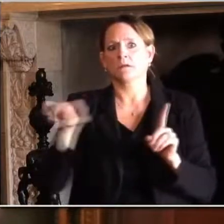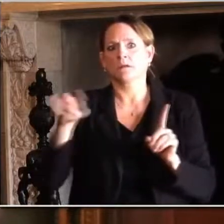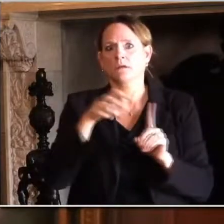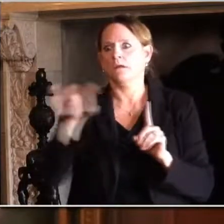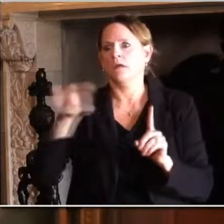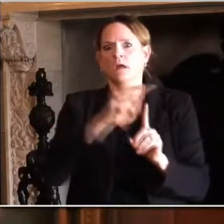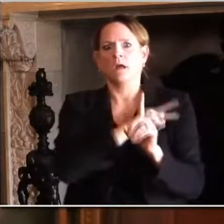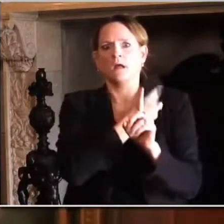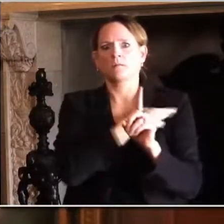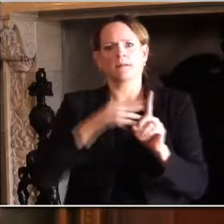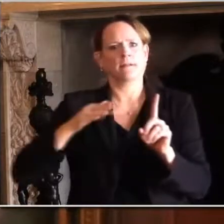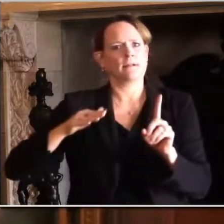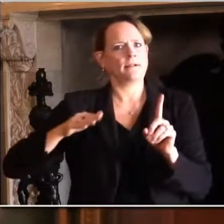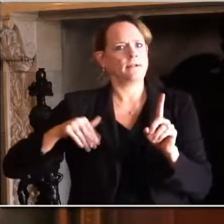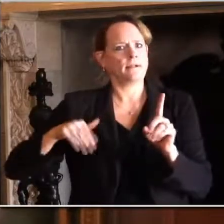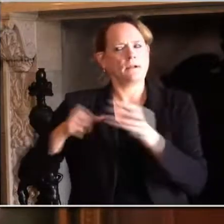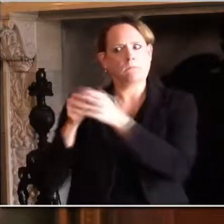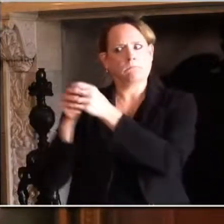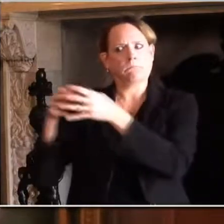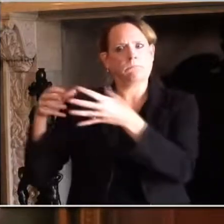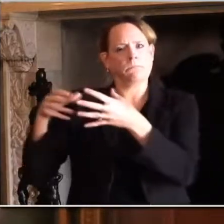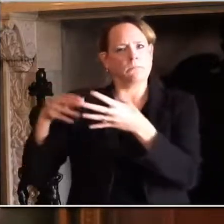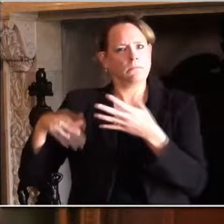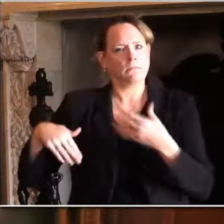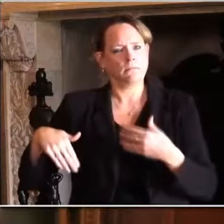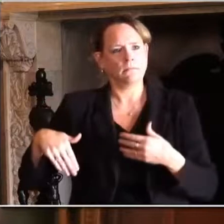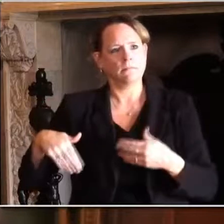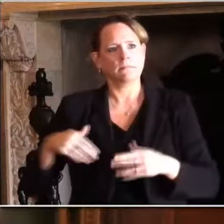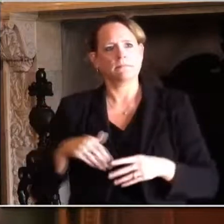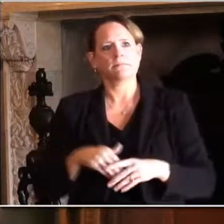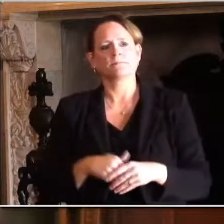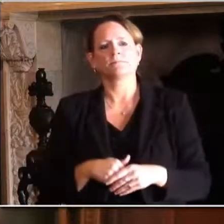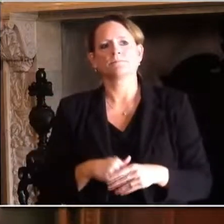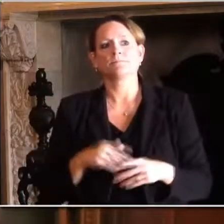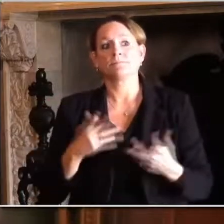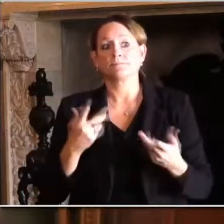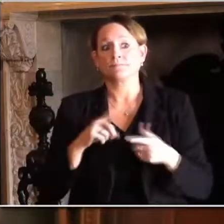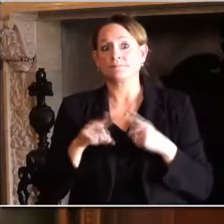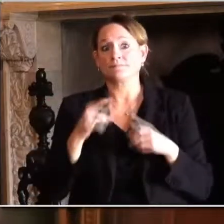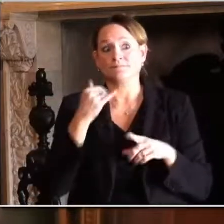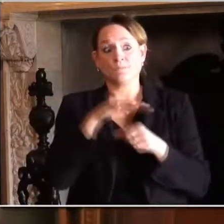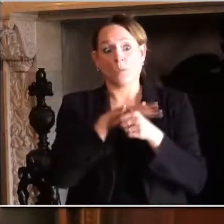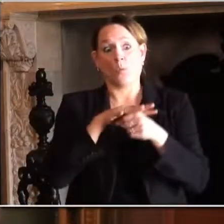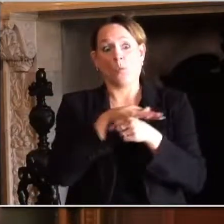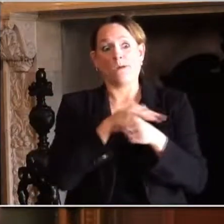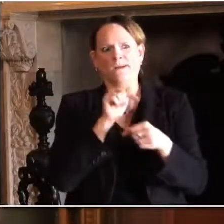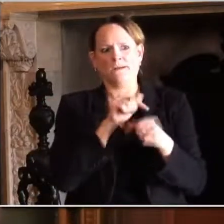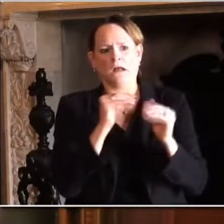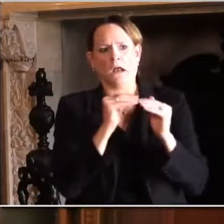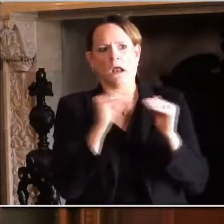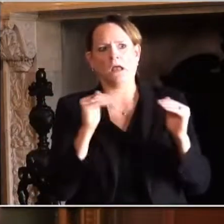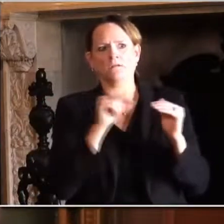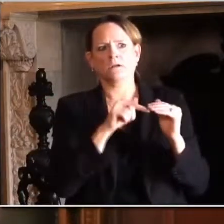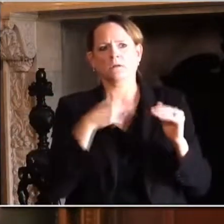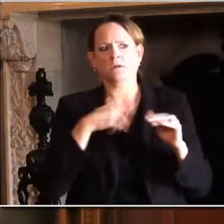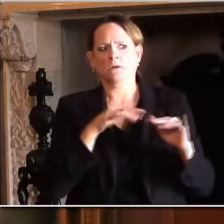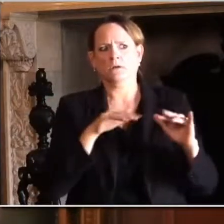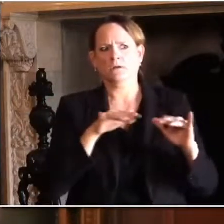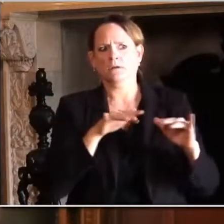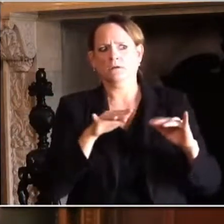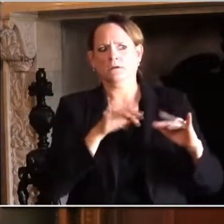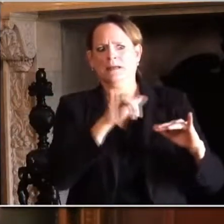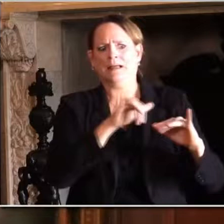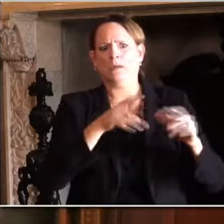local level is becoming very threatened and very, very weak. So the biggest immediate